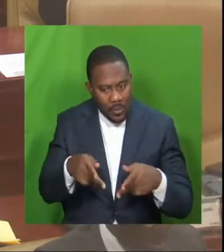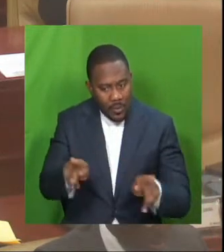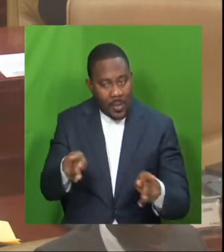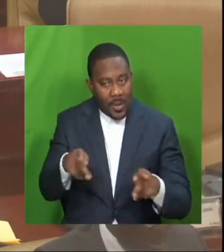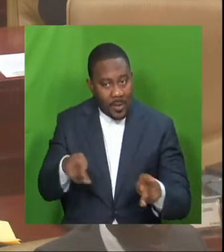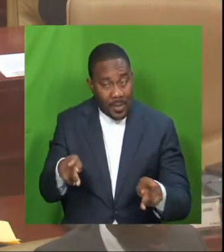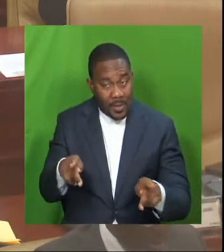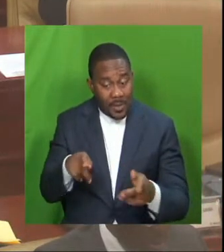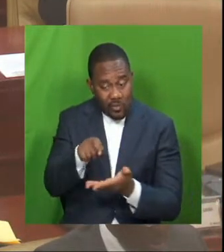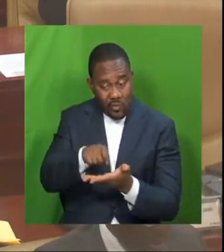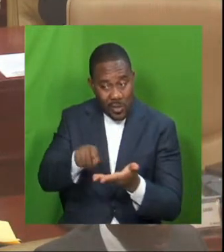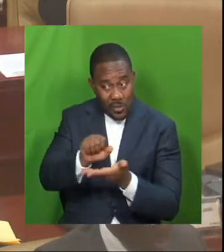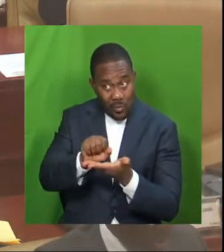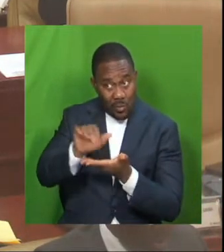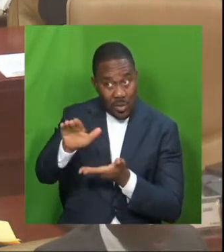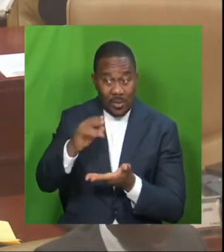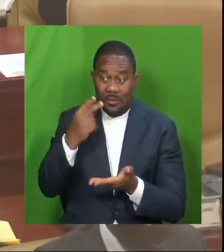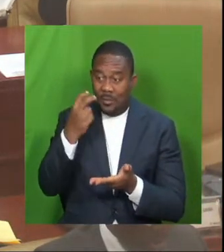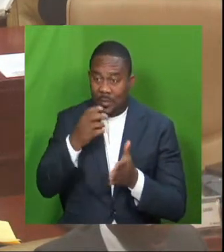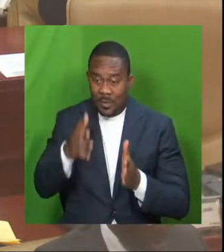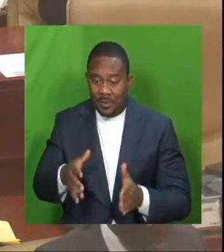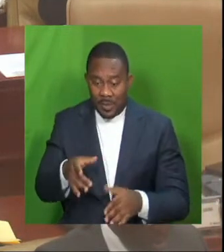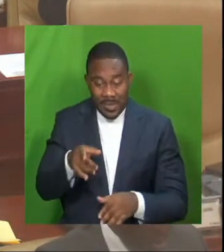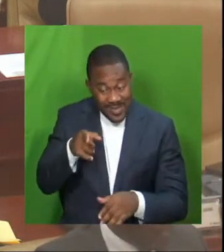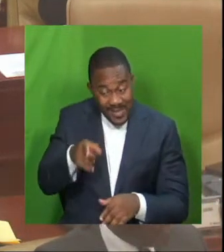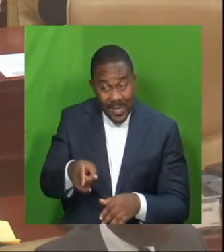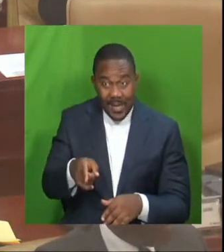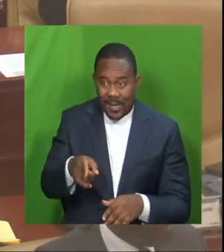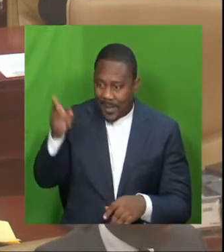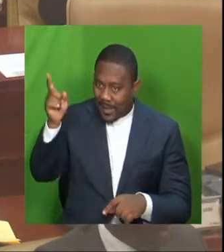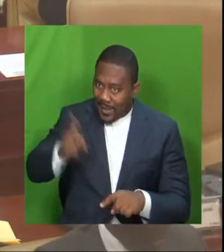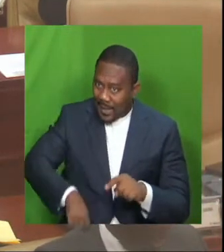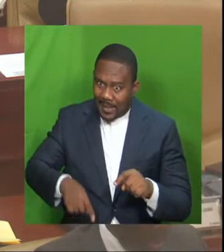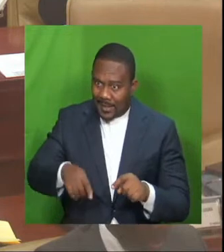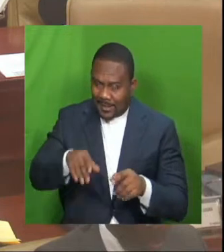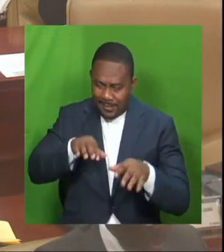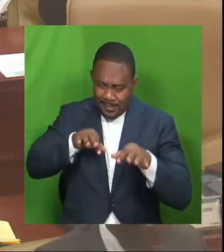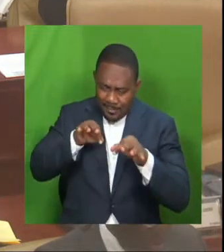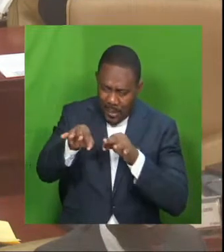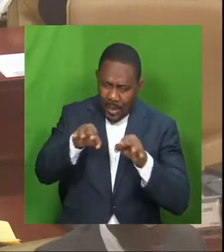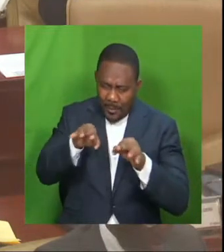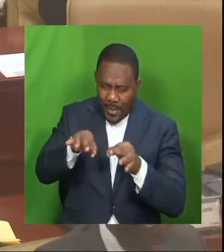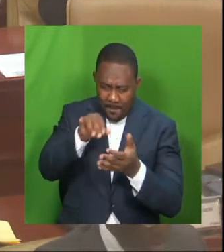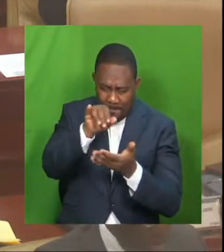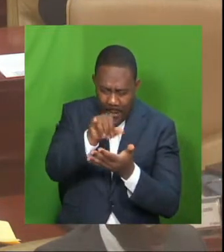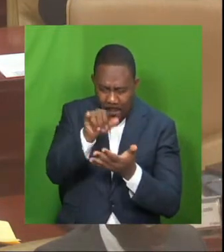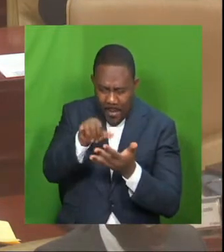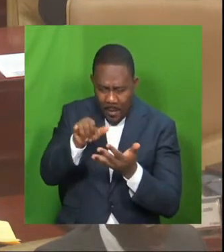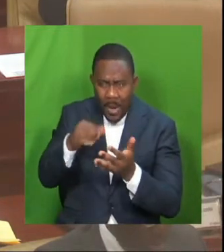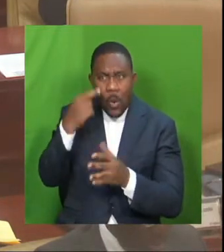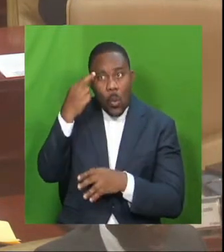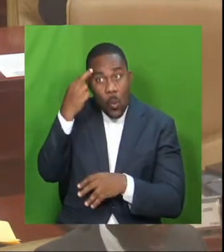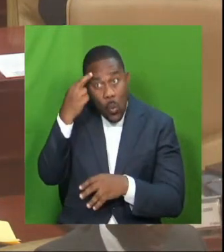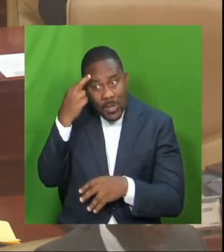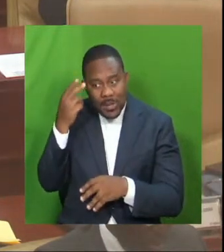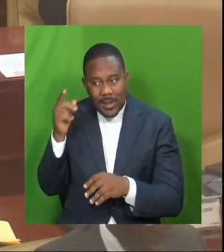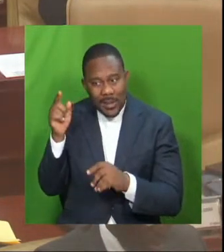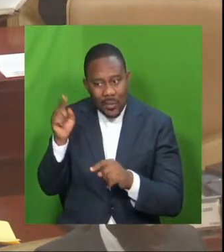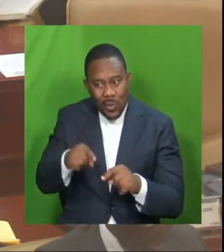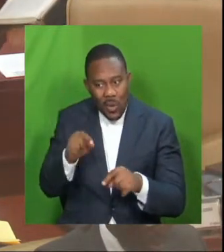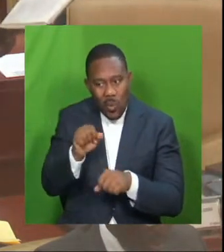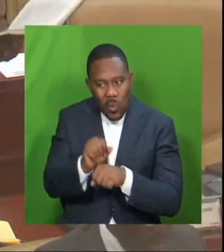Speaker and is unable to offer a reasonable explanation to the Parliamentary Committee